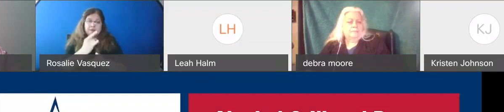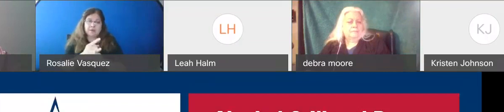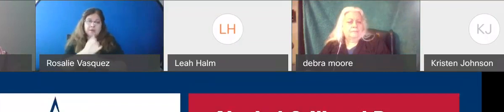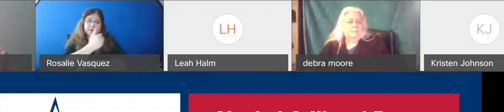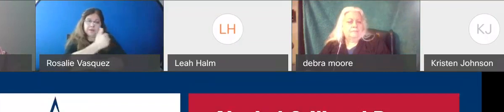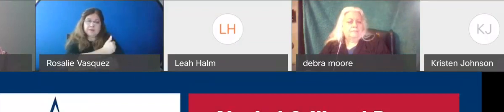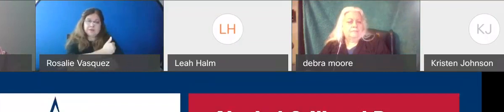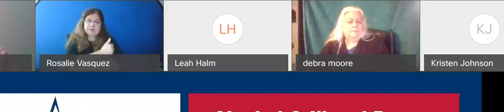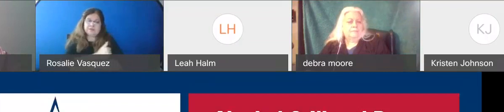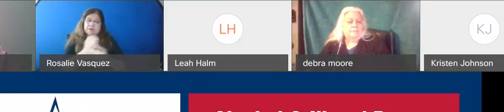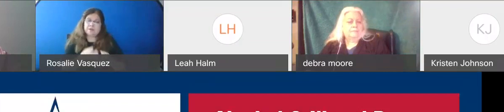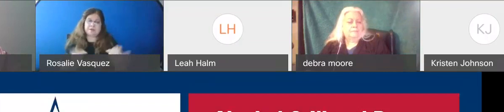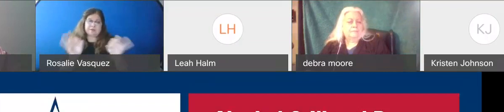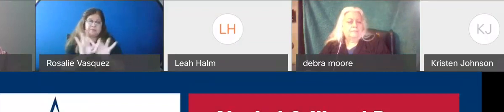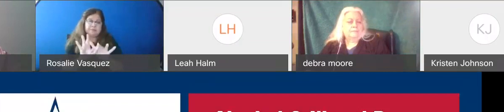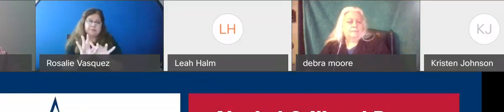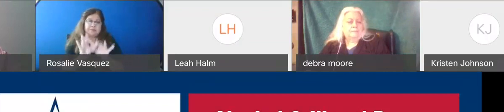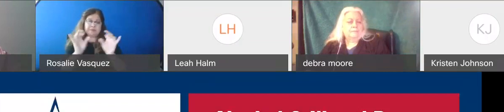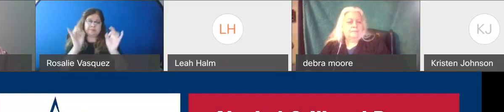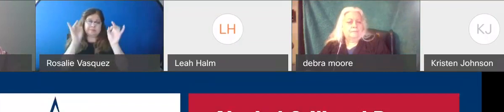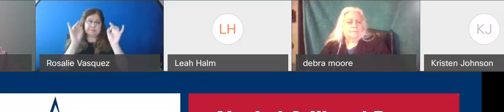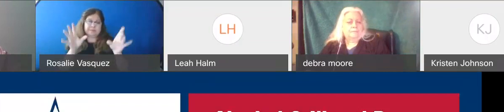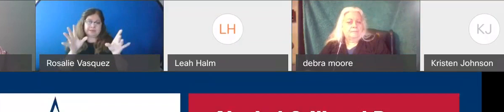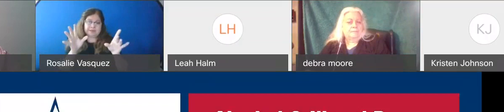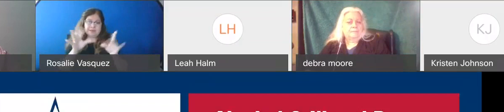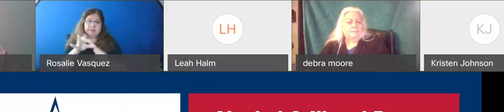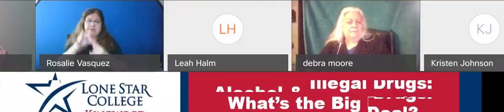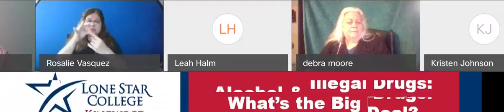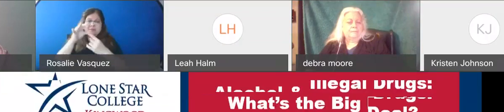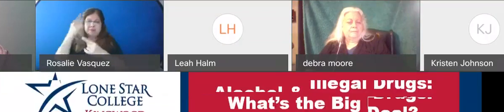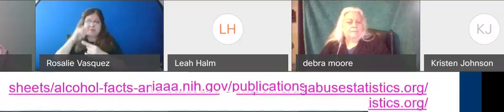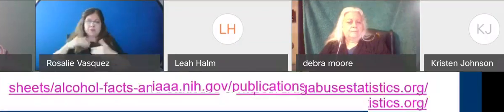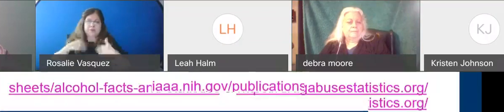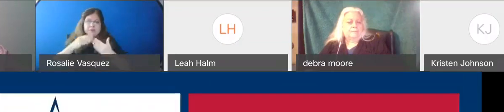are a big deal, especially among younger students on campus.